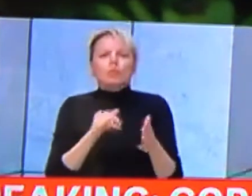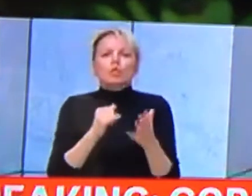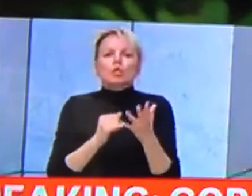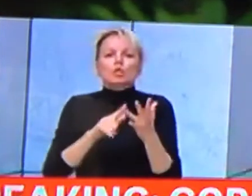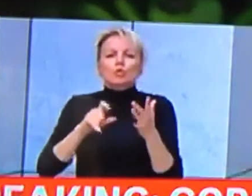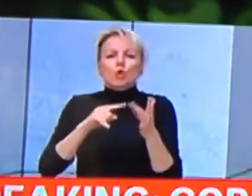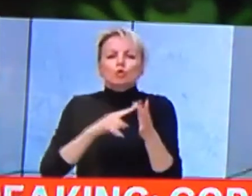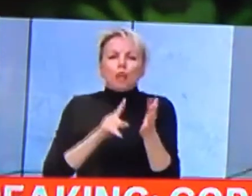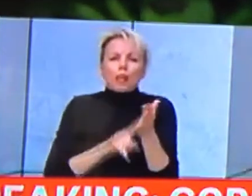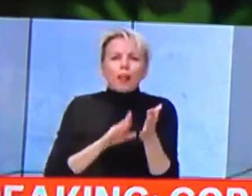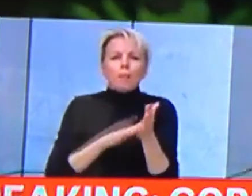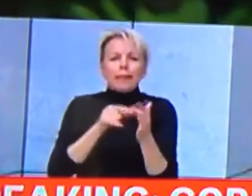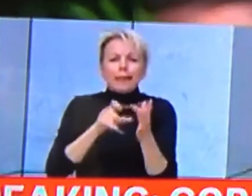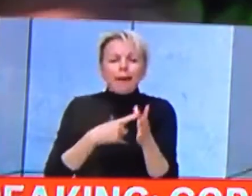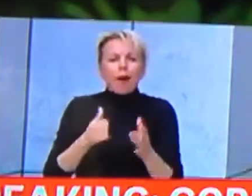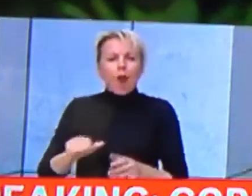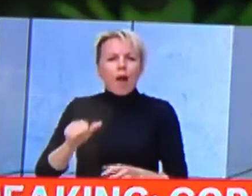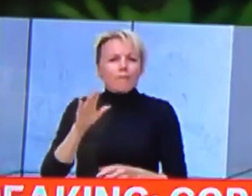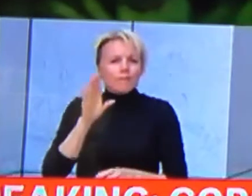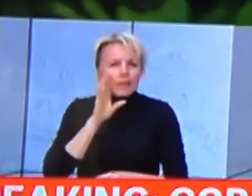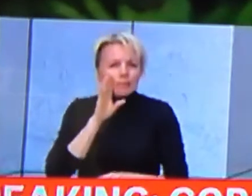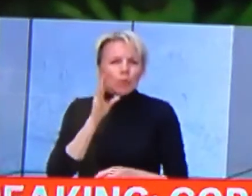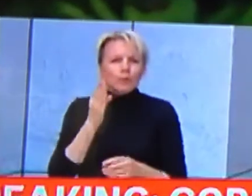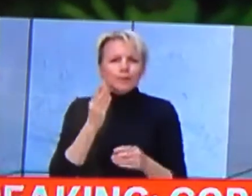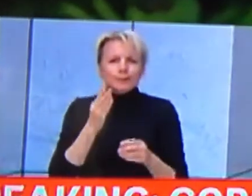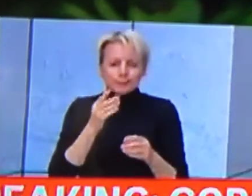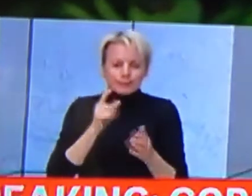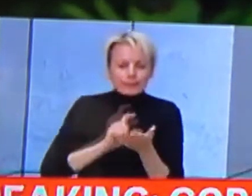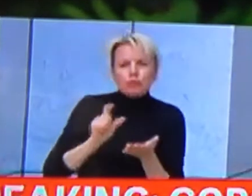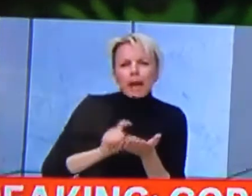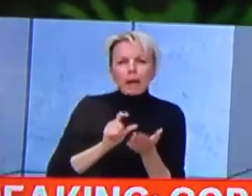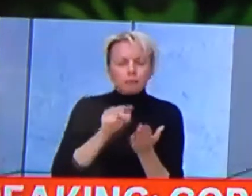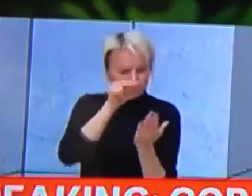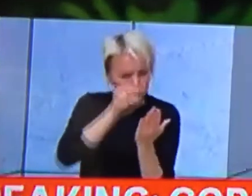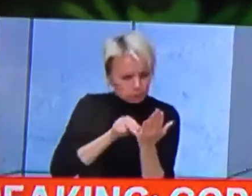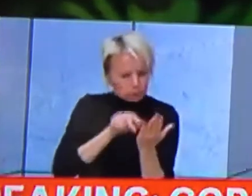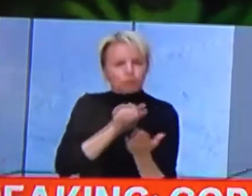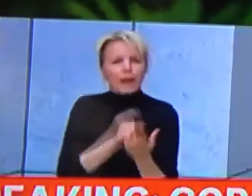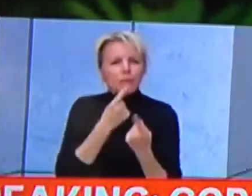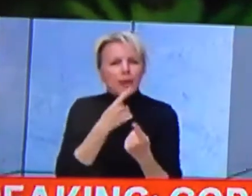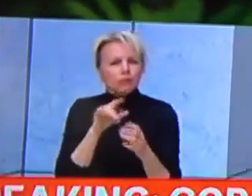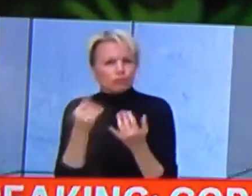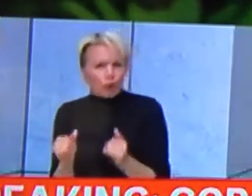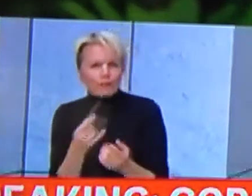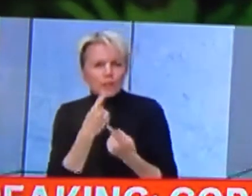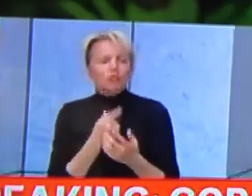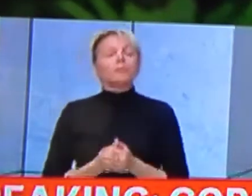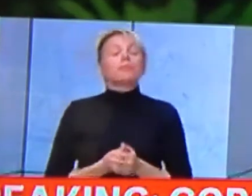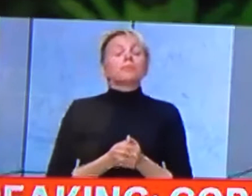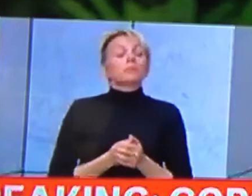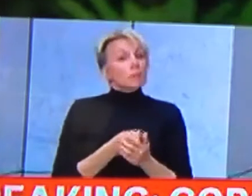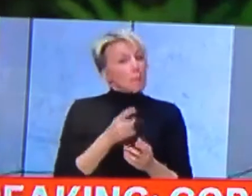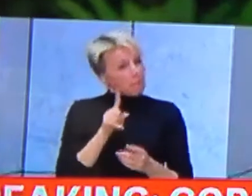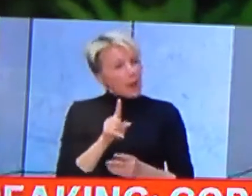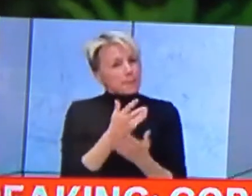that, and a lot of older Australians get traditional newspapers and are at risk, would newsagents be considered an essential service through whatever